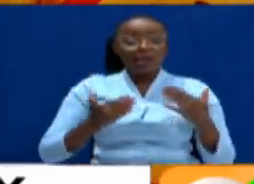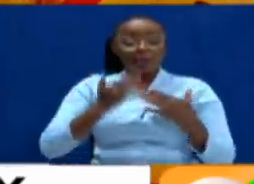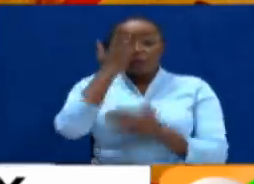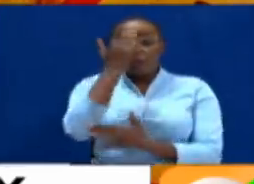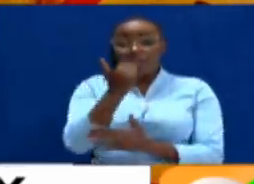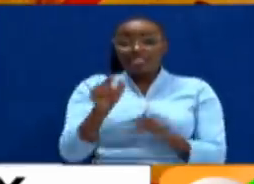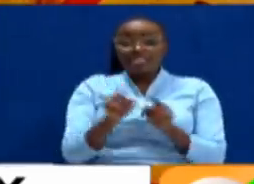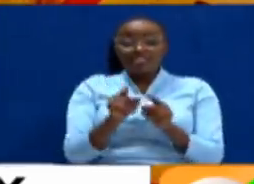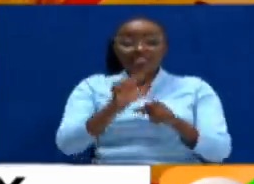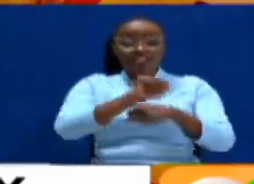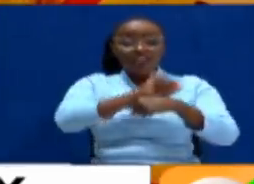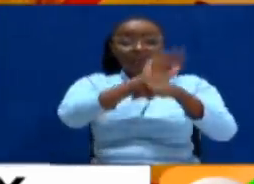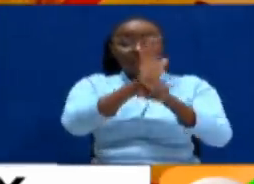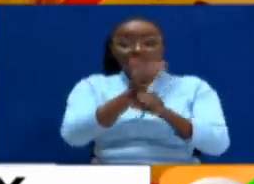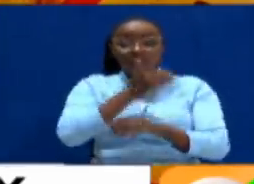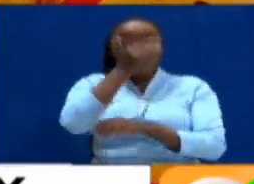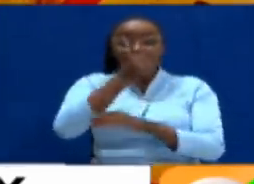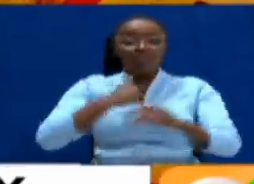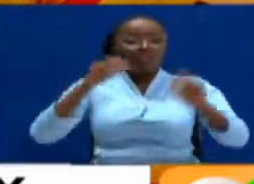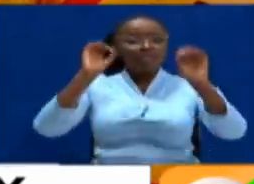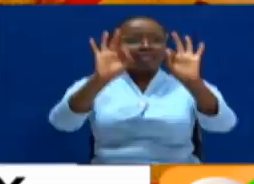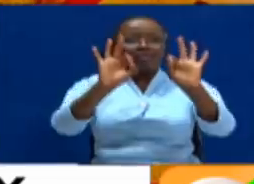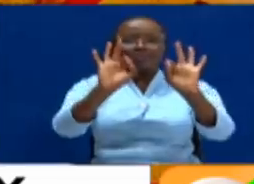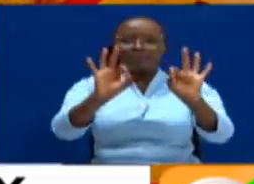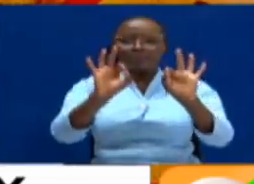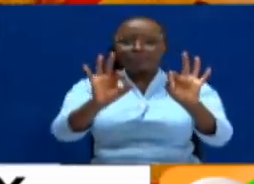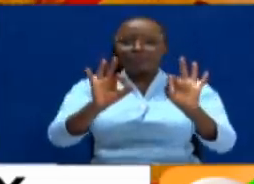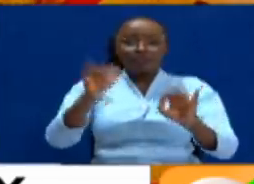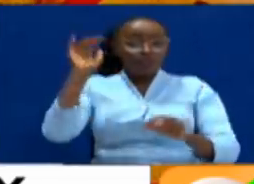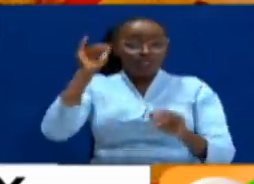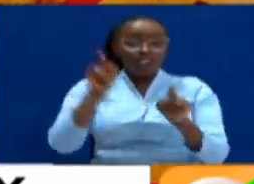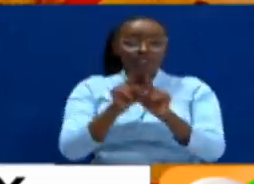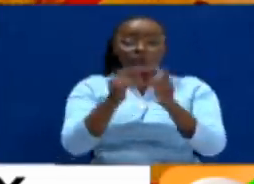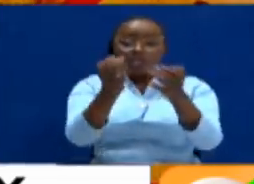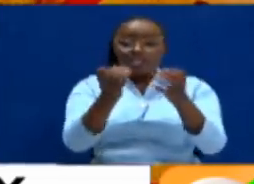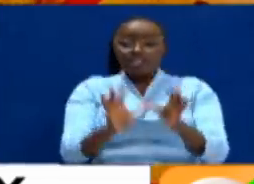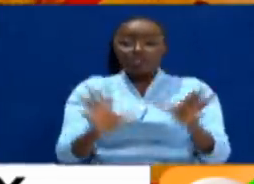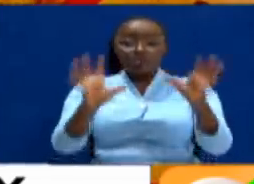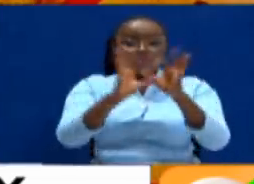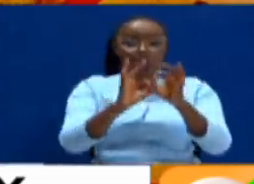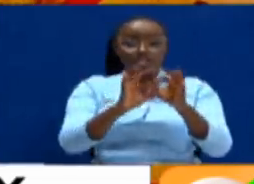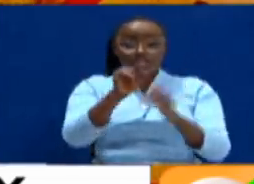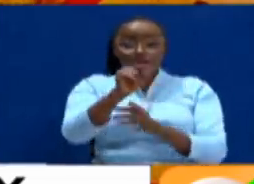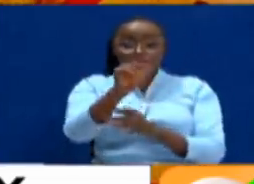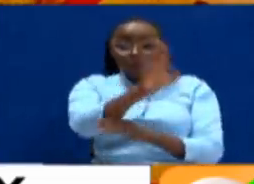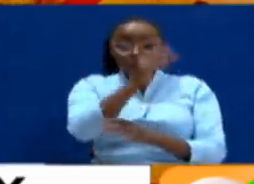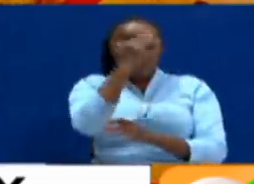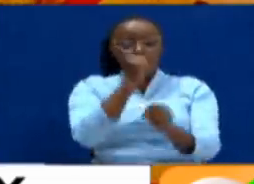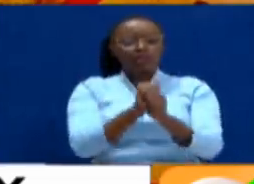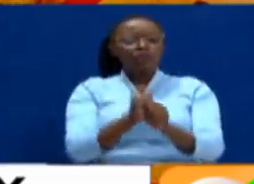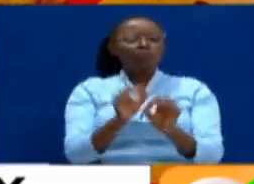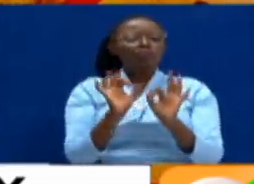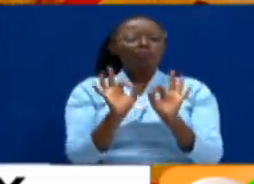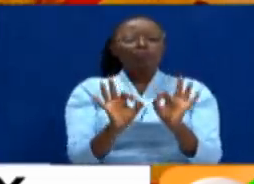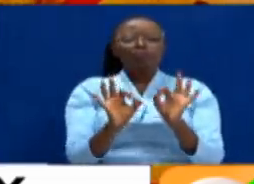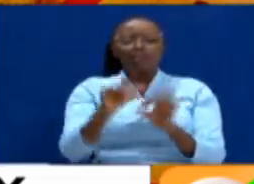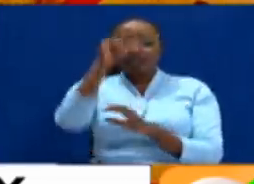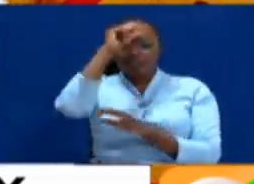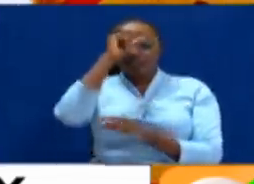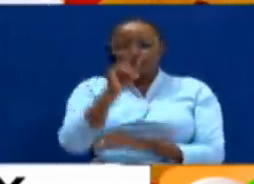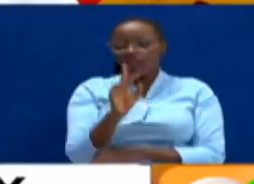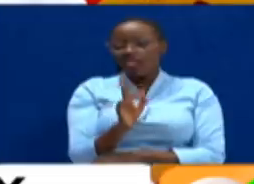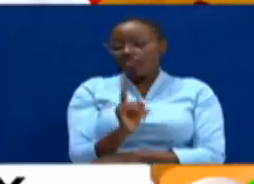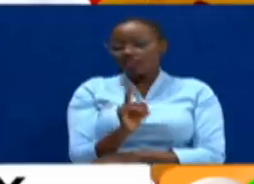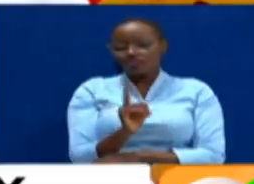know, the COVID response has been fantastic. We need to join you because you are doing well in governing. It's